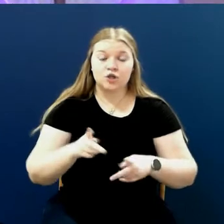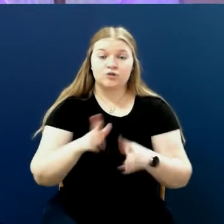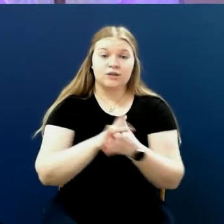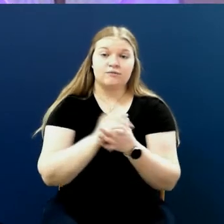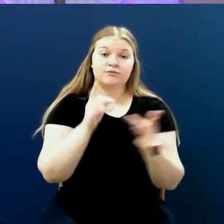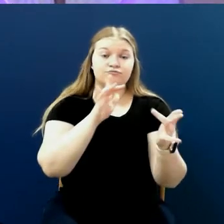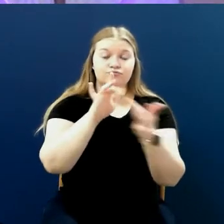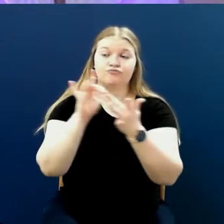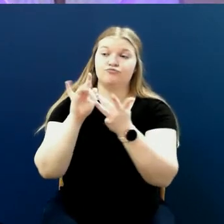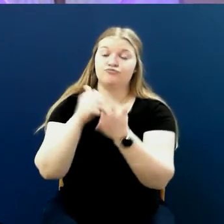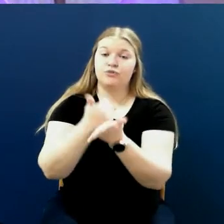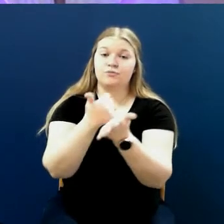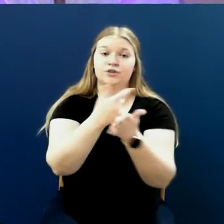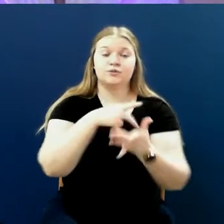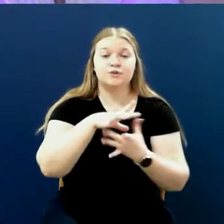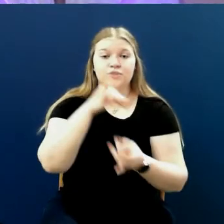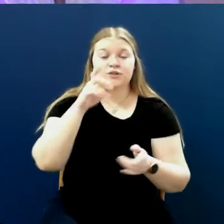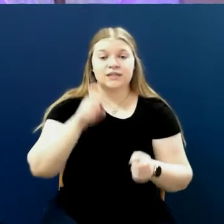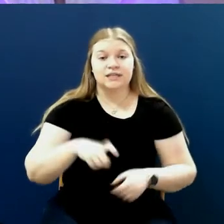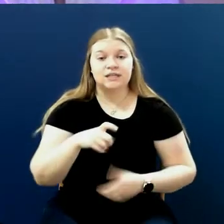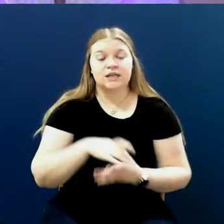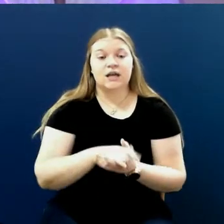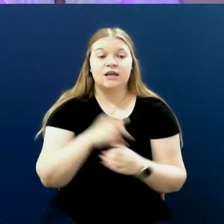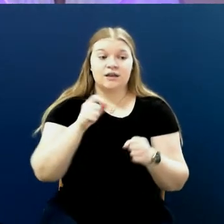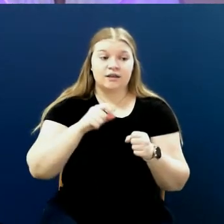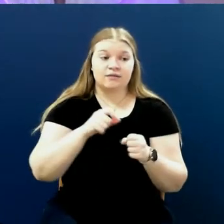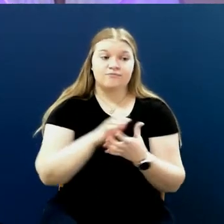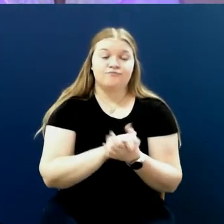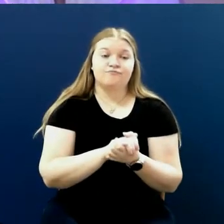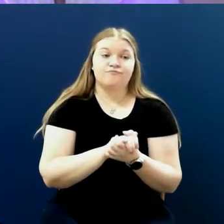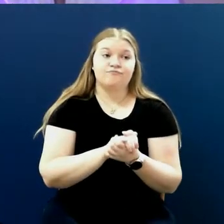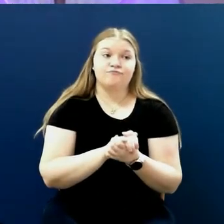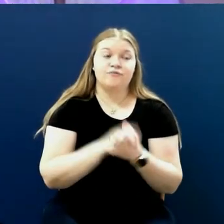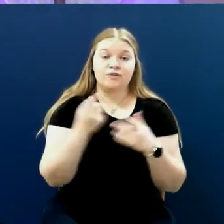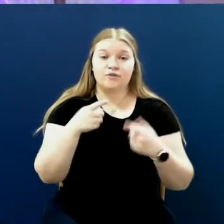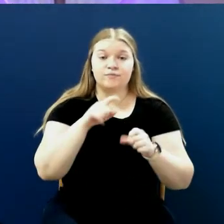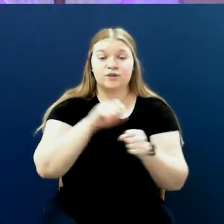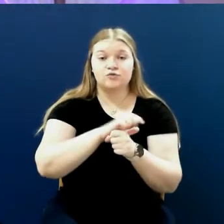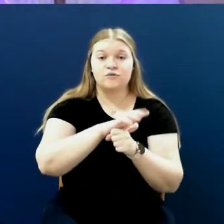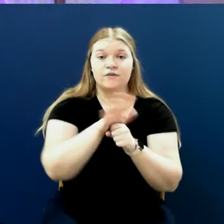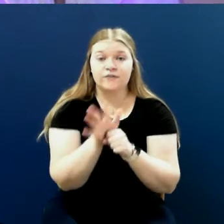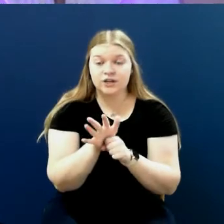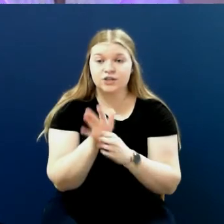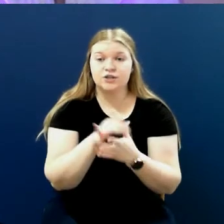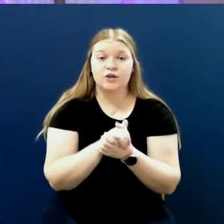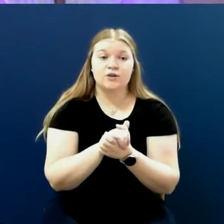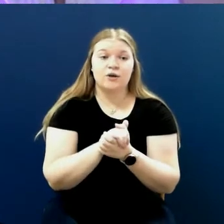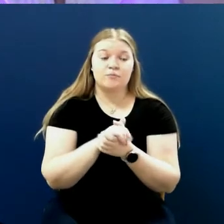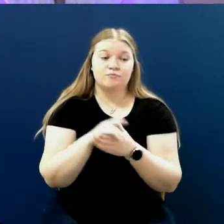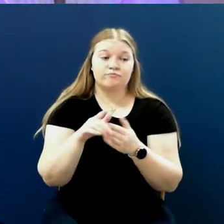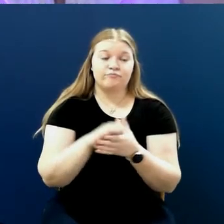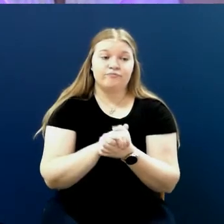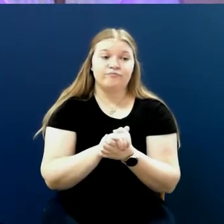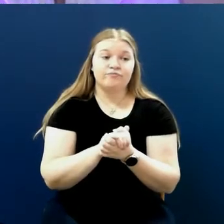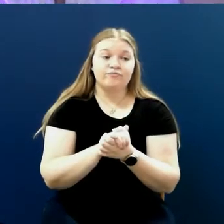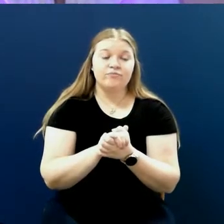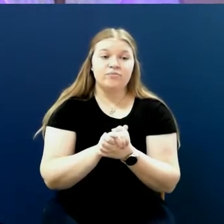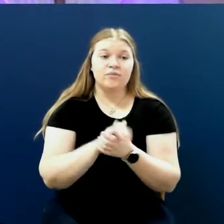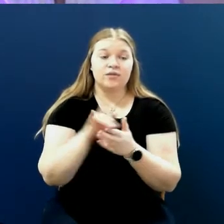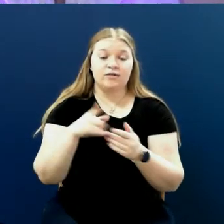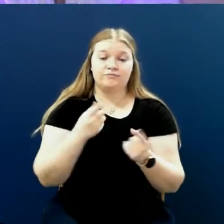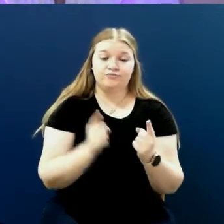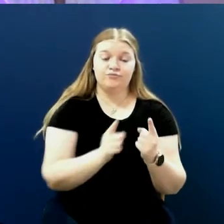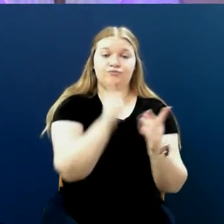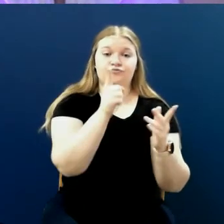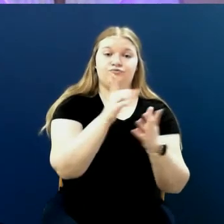to the spiritual needs. In the midst of the coronavirus, they are putting themselves into harm's way